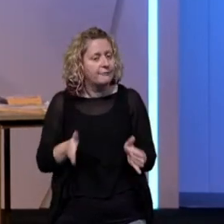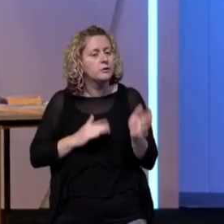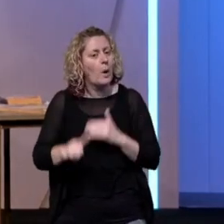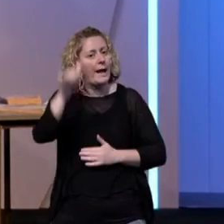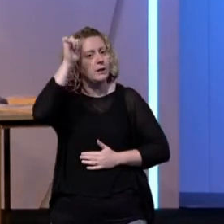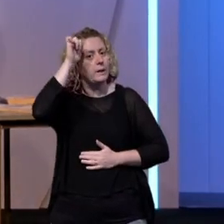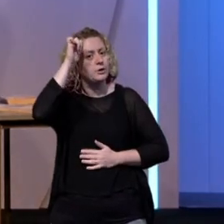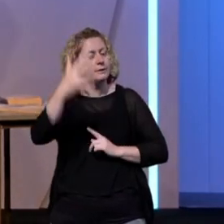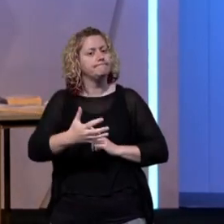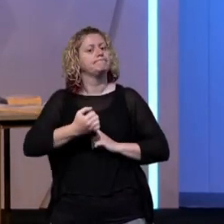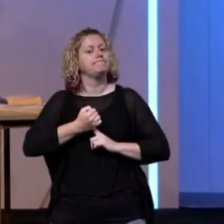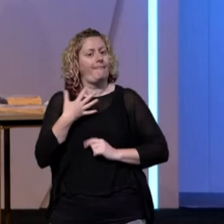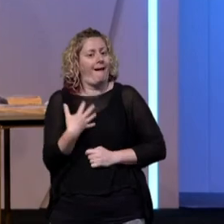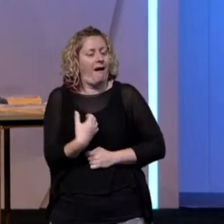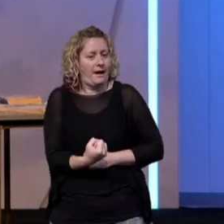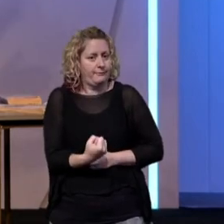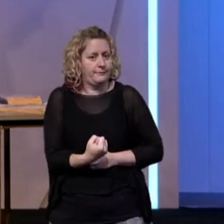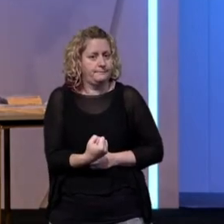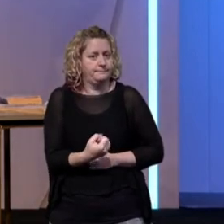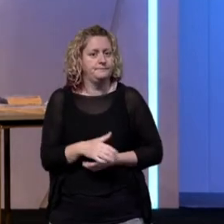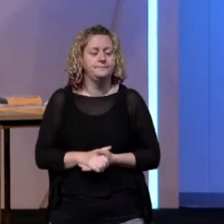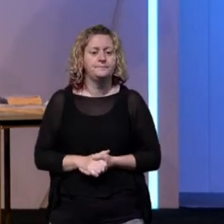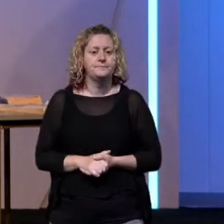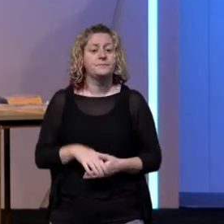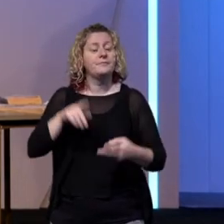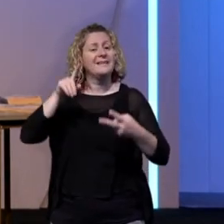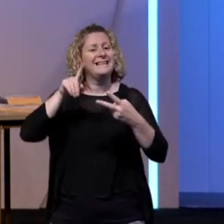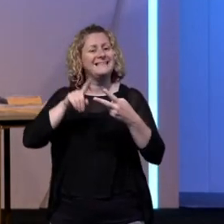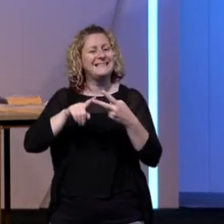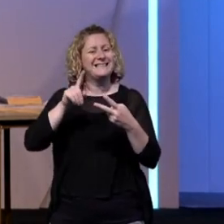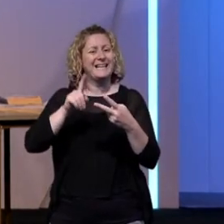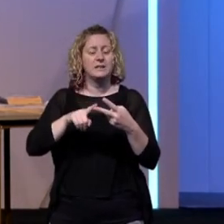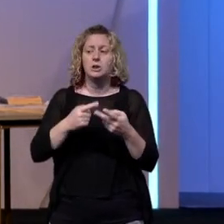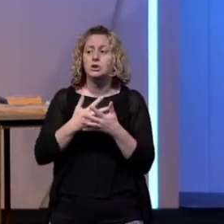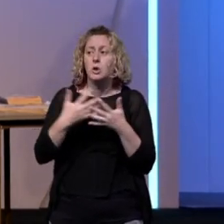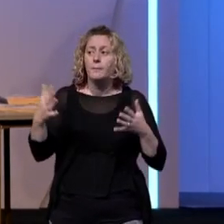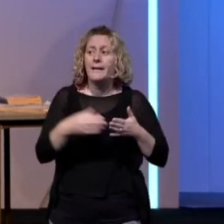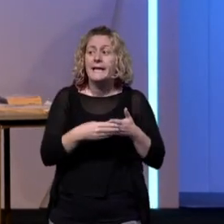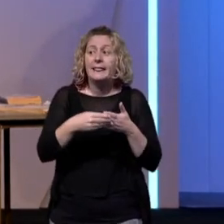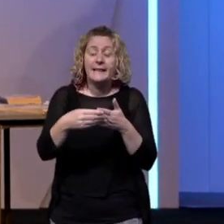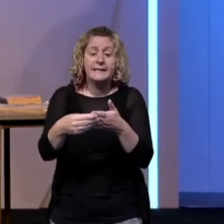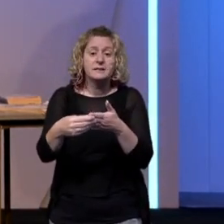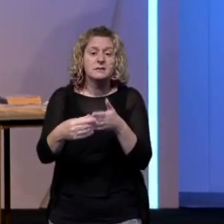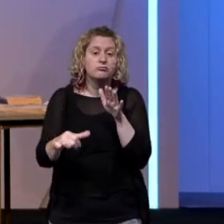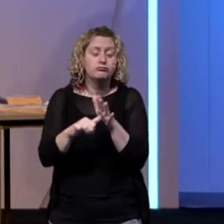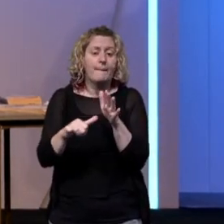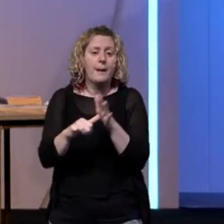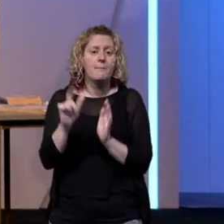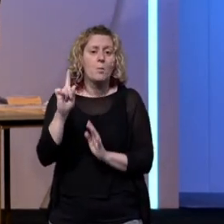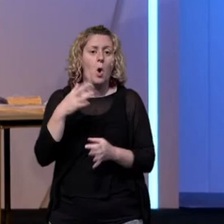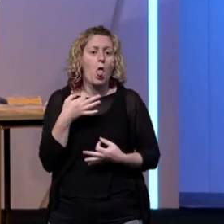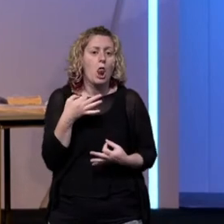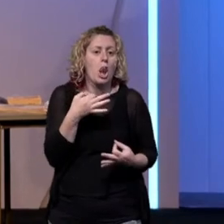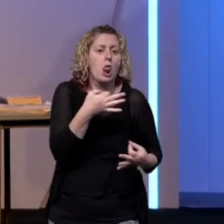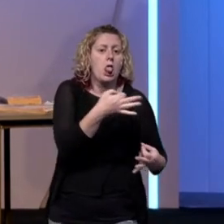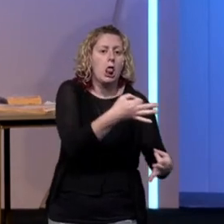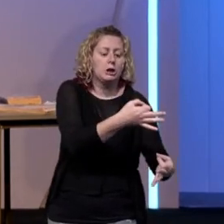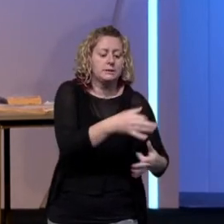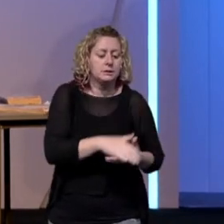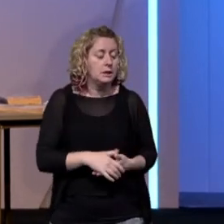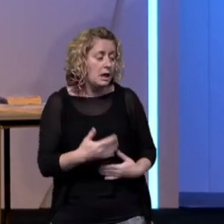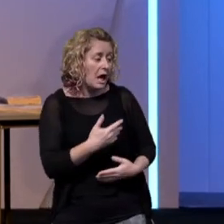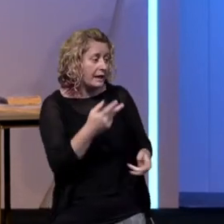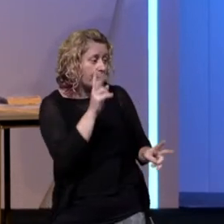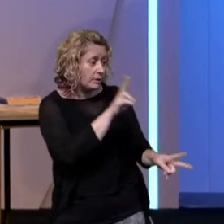anger. And secondly, so obviously, with so many leaders that fall, lust. I tell you, anyone who looks at a woman lustfully